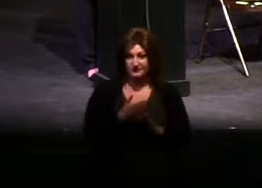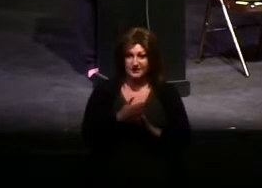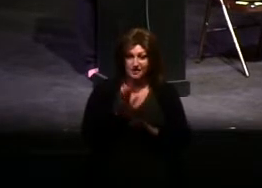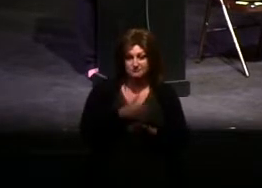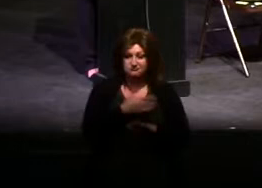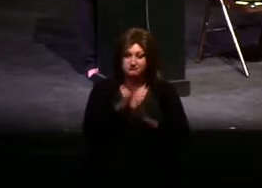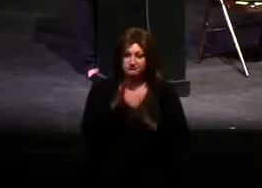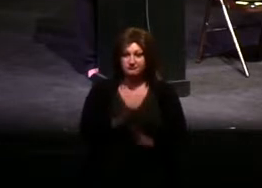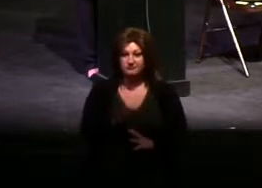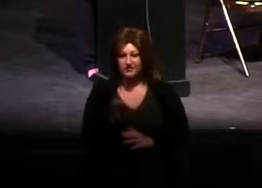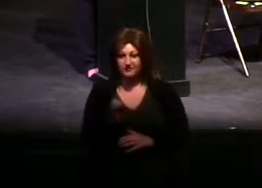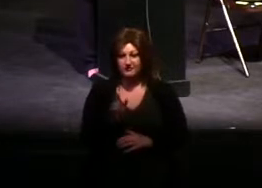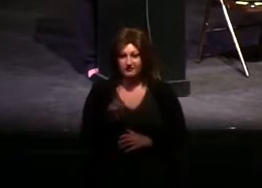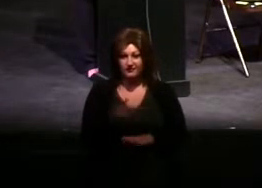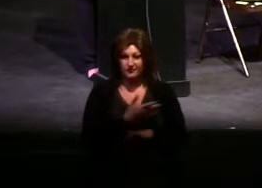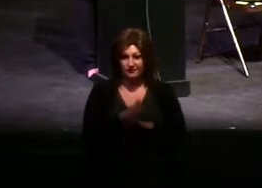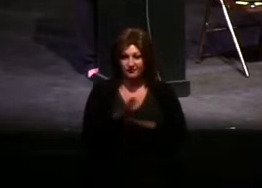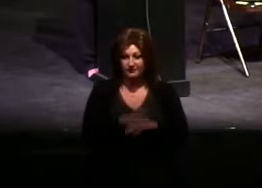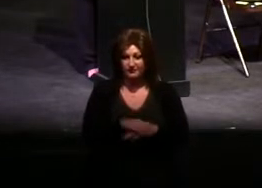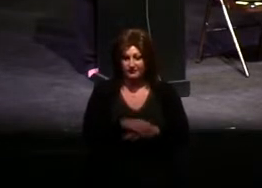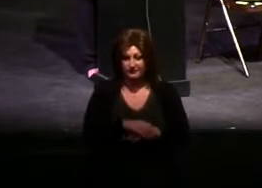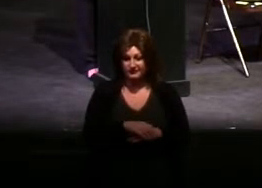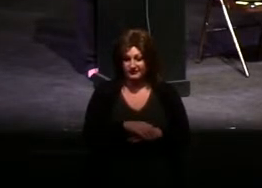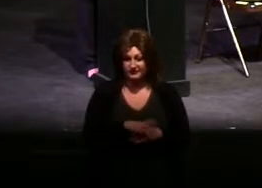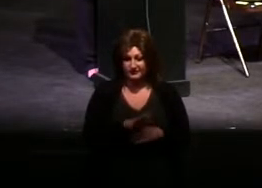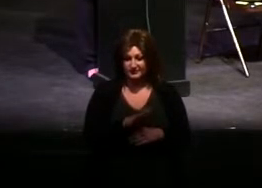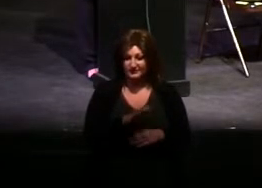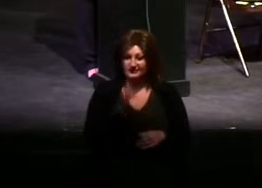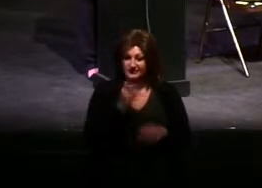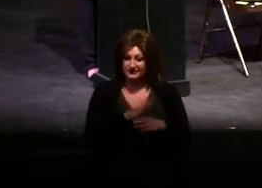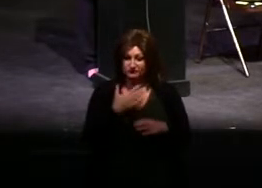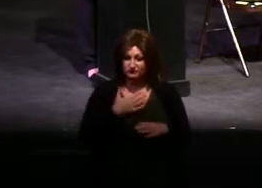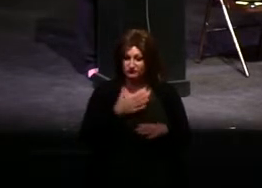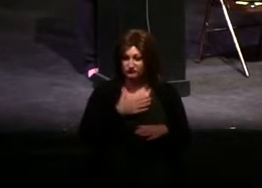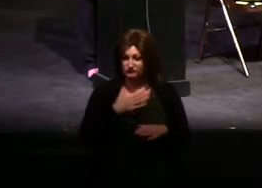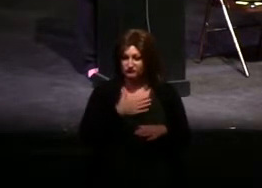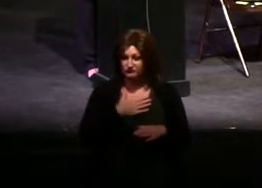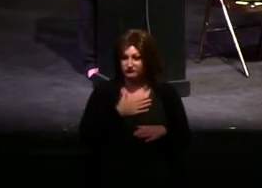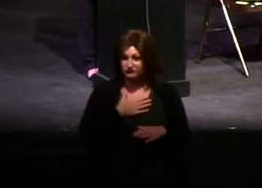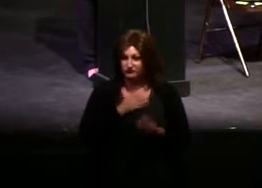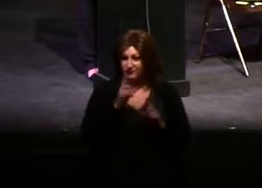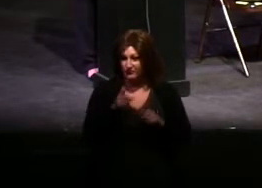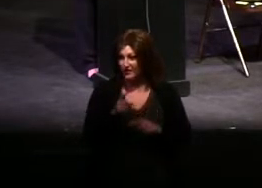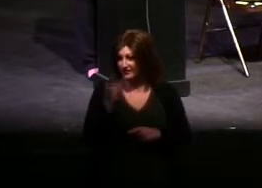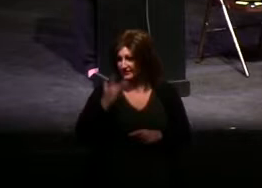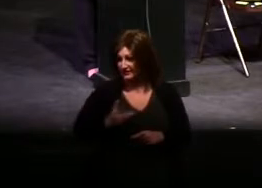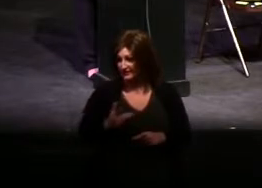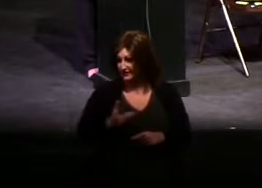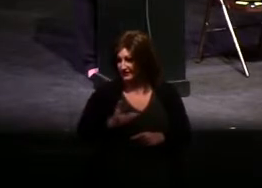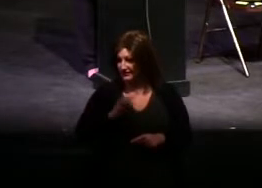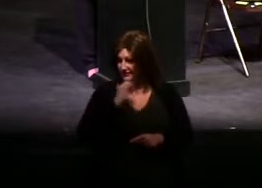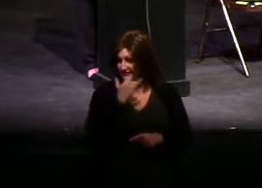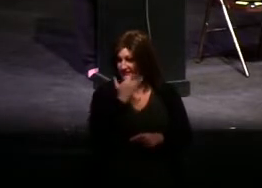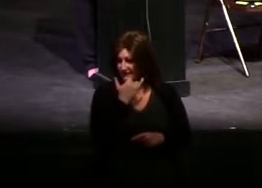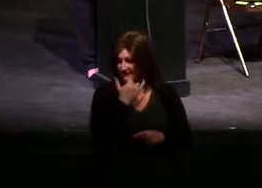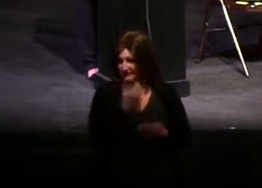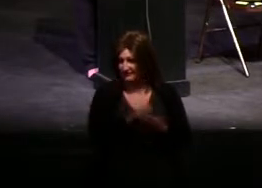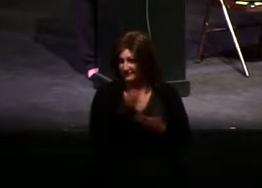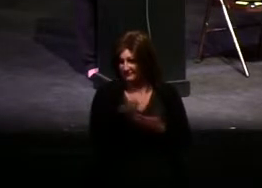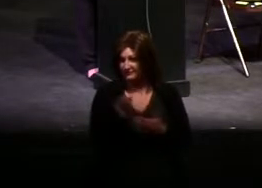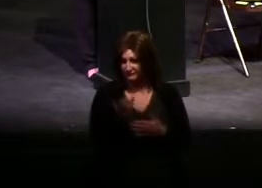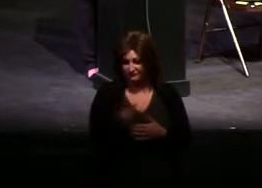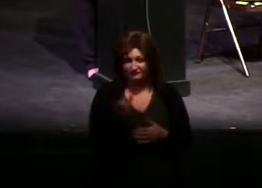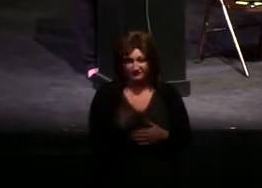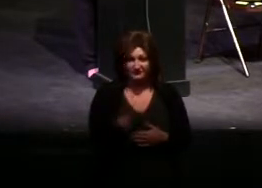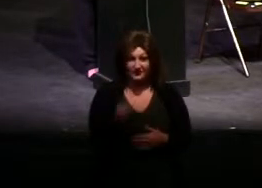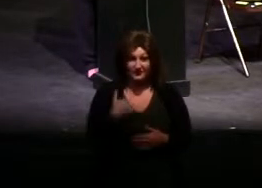musician. His big mistake was buying her that Ford Econoline. Although we're in an old Volkswagen